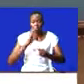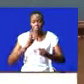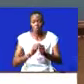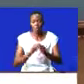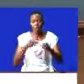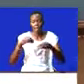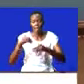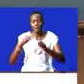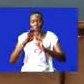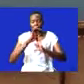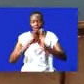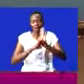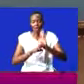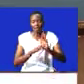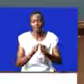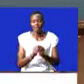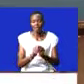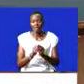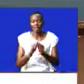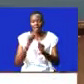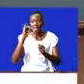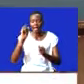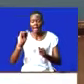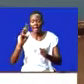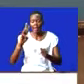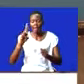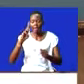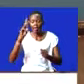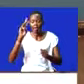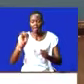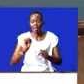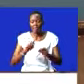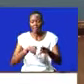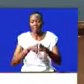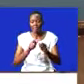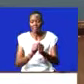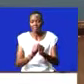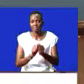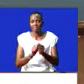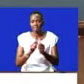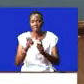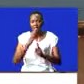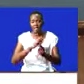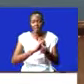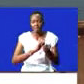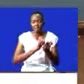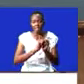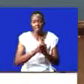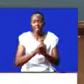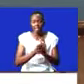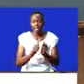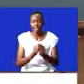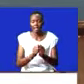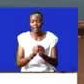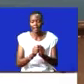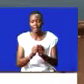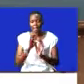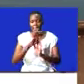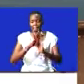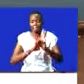Management Program, IWRM, Nile Cooperation for Climate Resilience